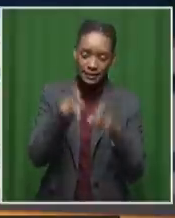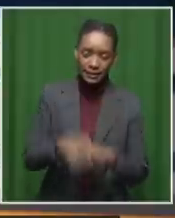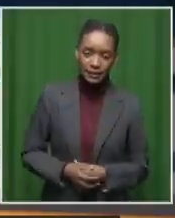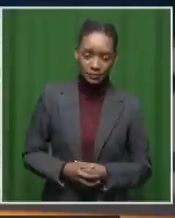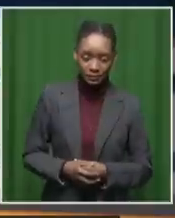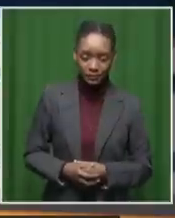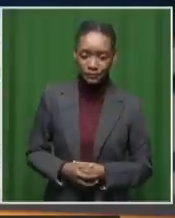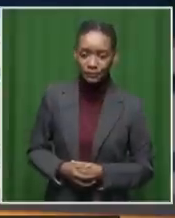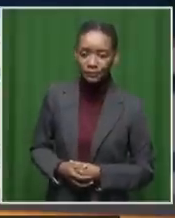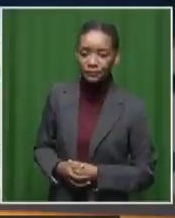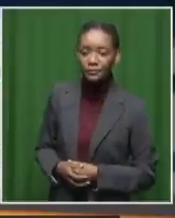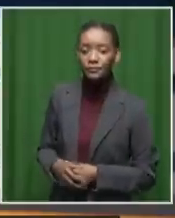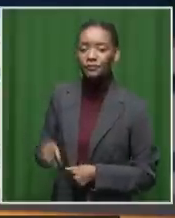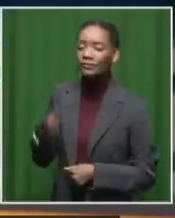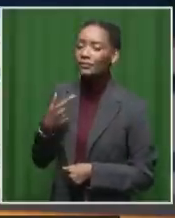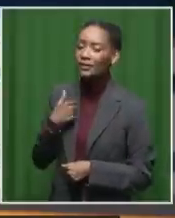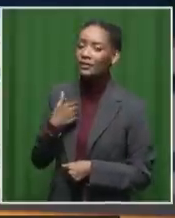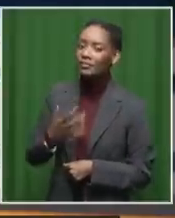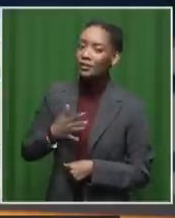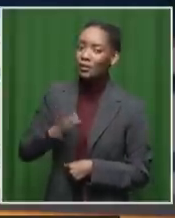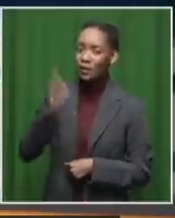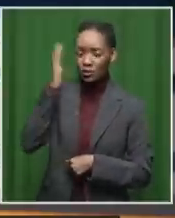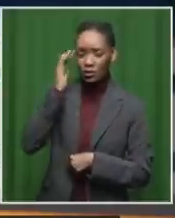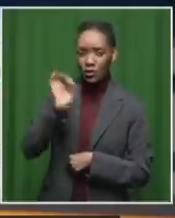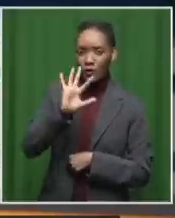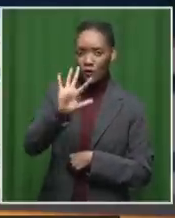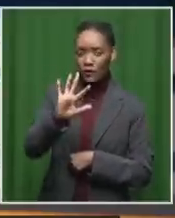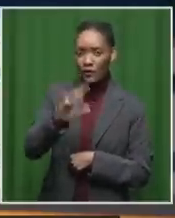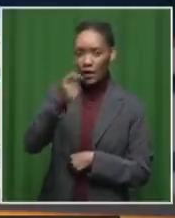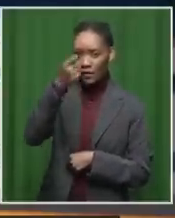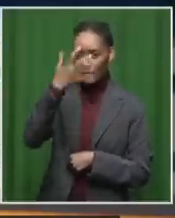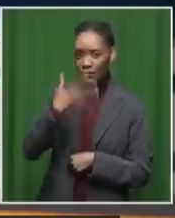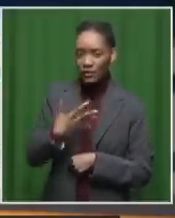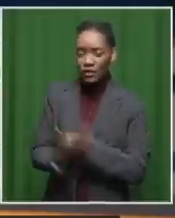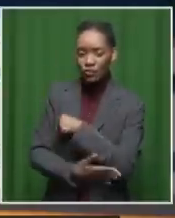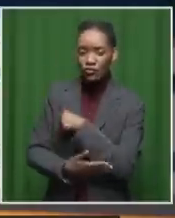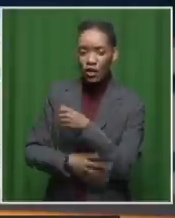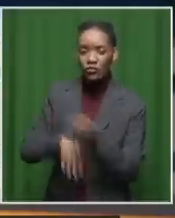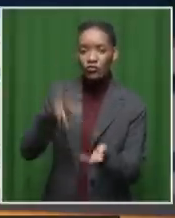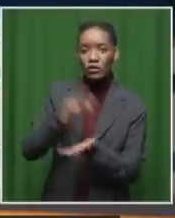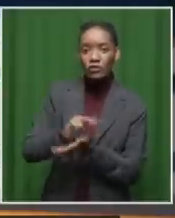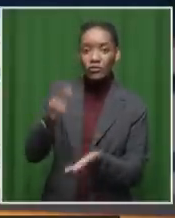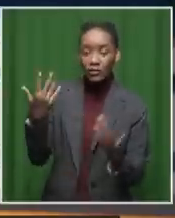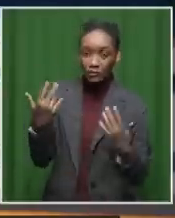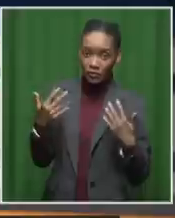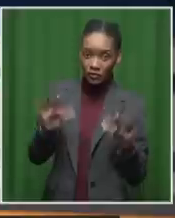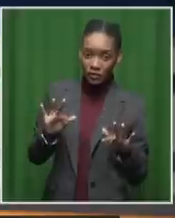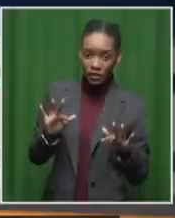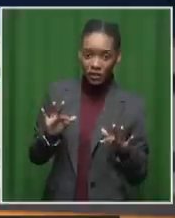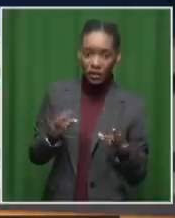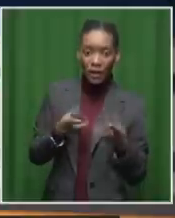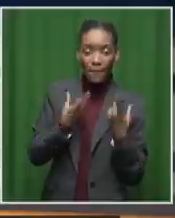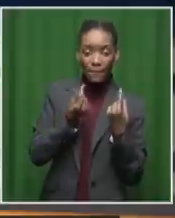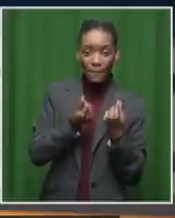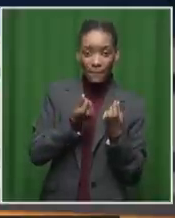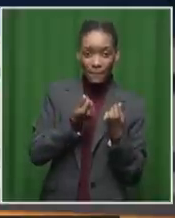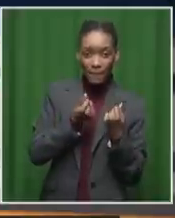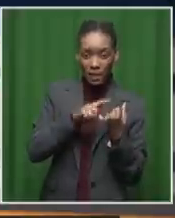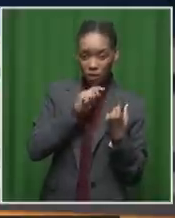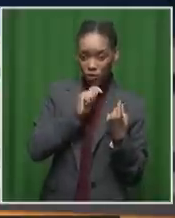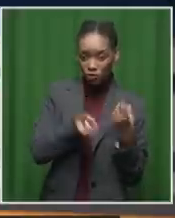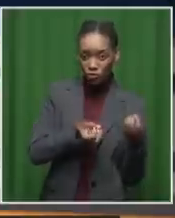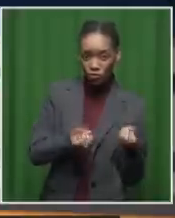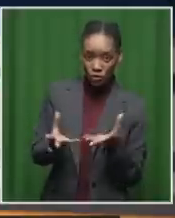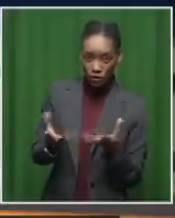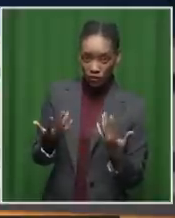Dr. Kaseya, those countries, the five African countries that were approved, did they receive the funding that they